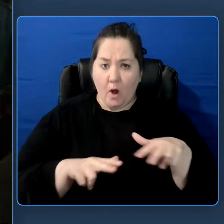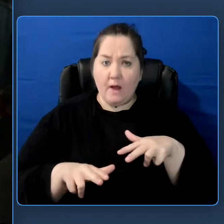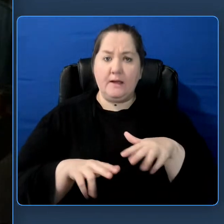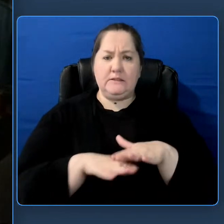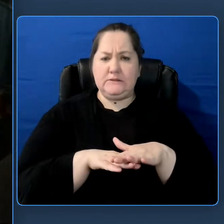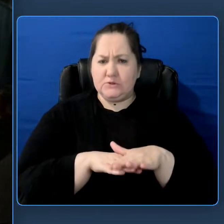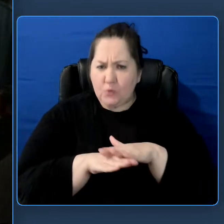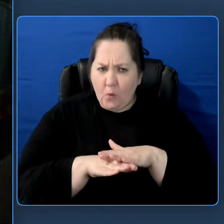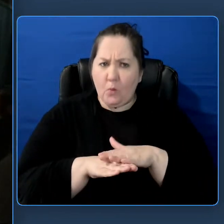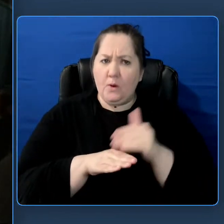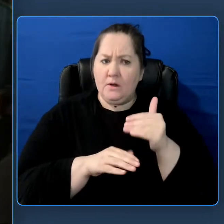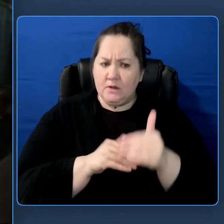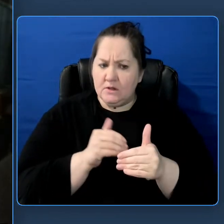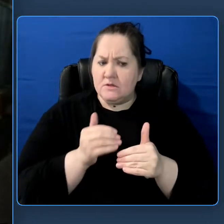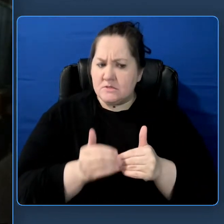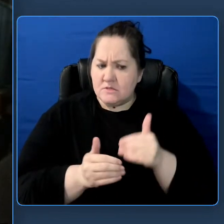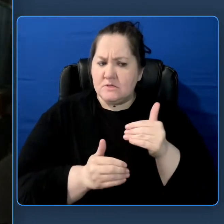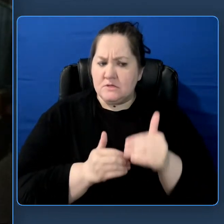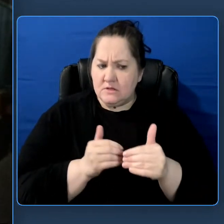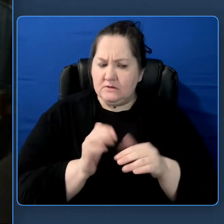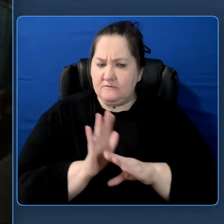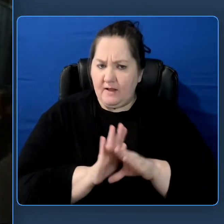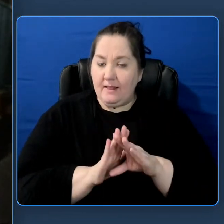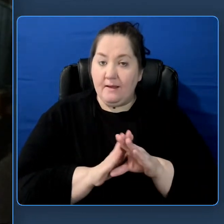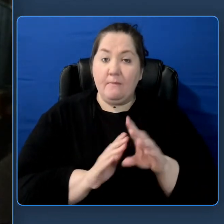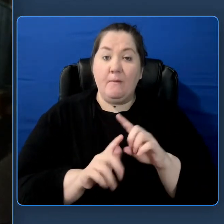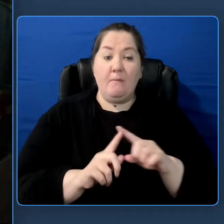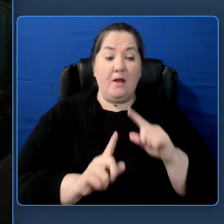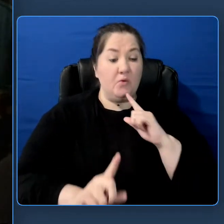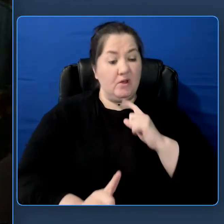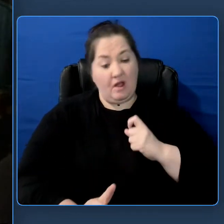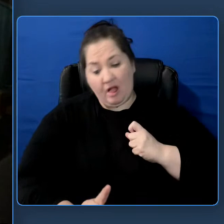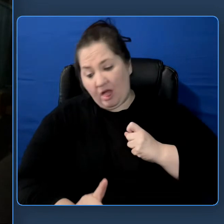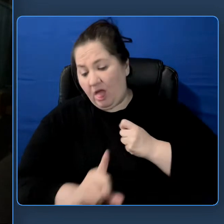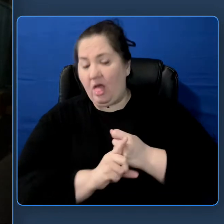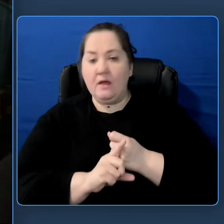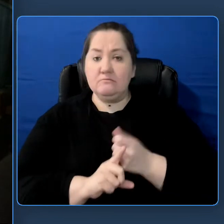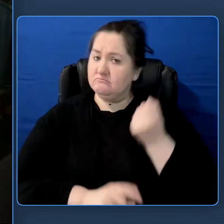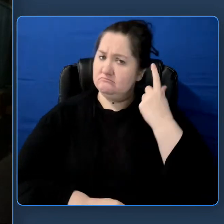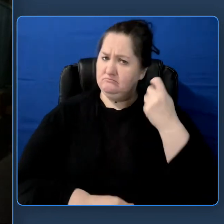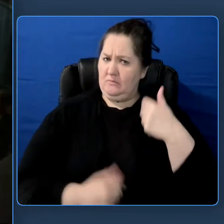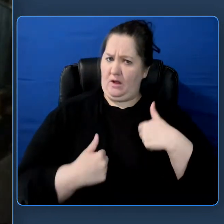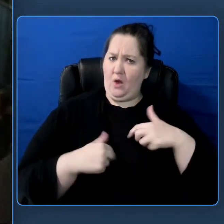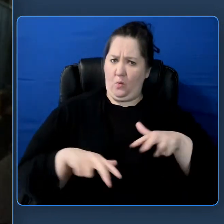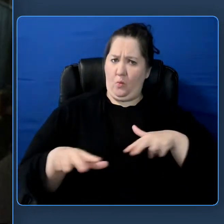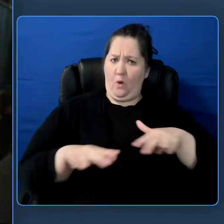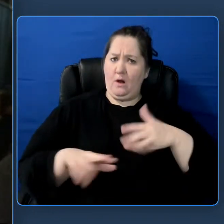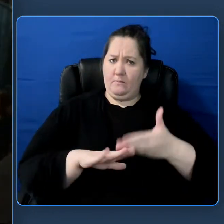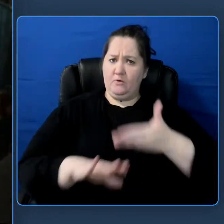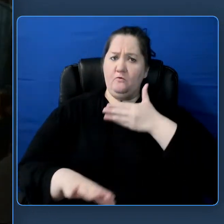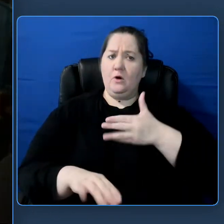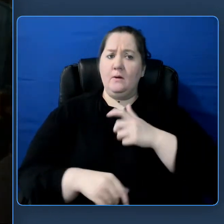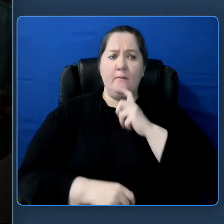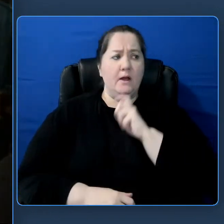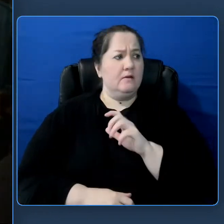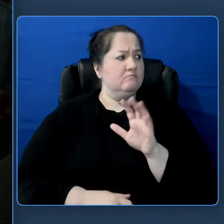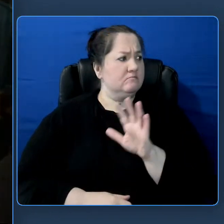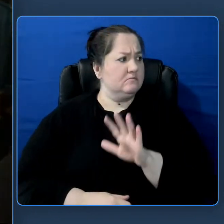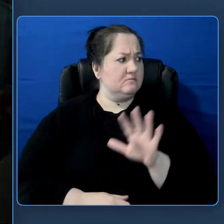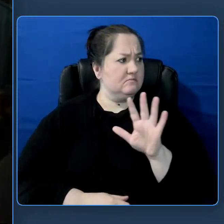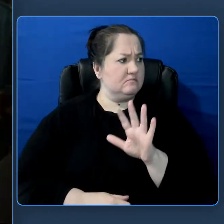little slowed, but it didn't really affect me because I used to walk. And then when I was at the age